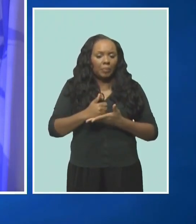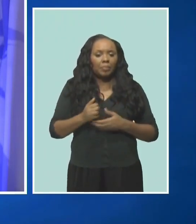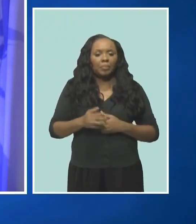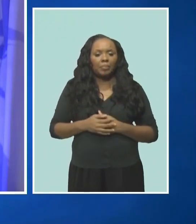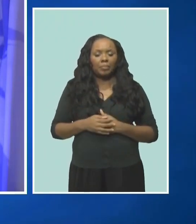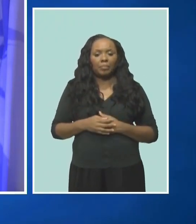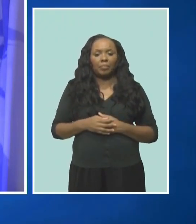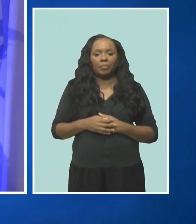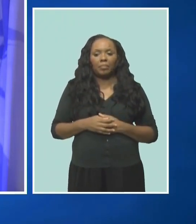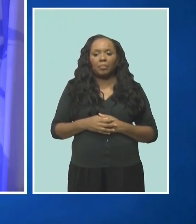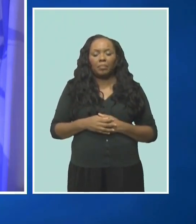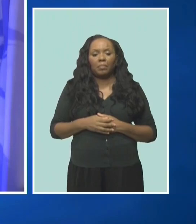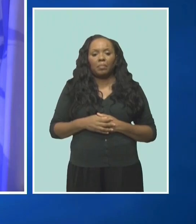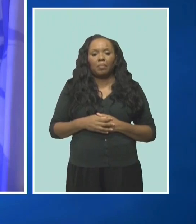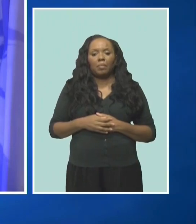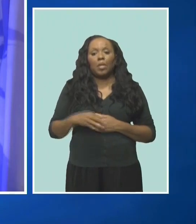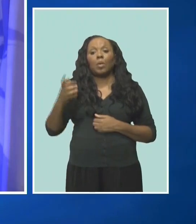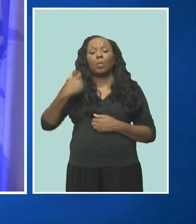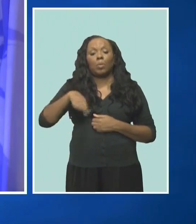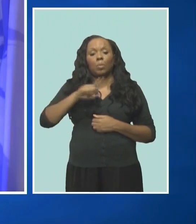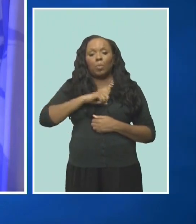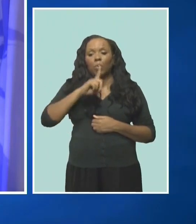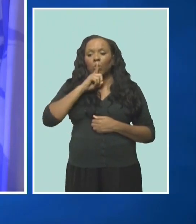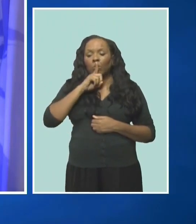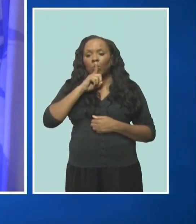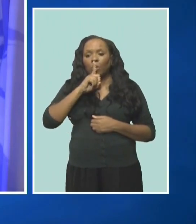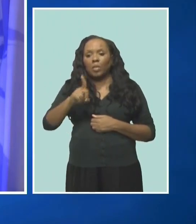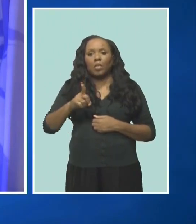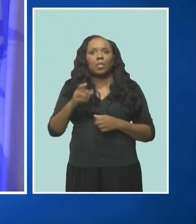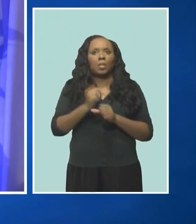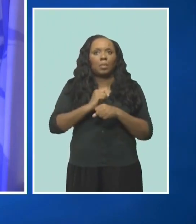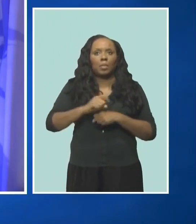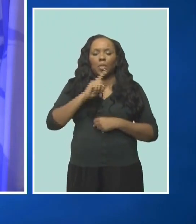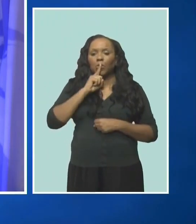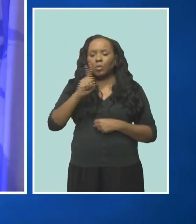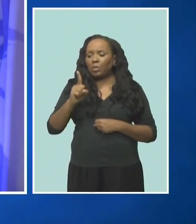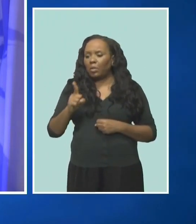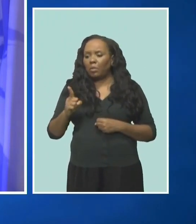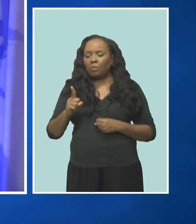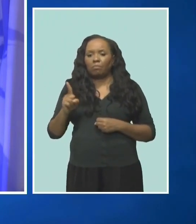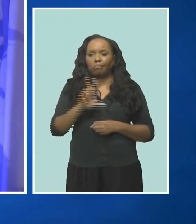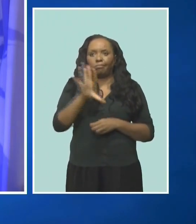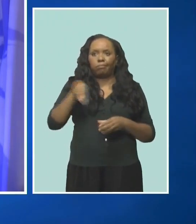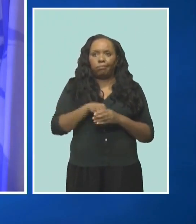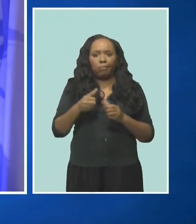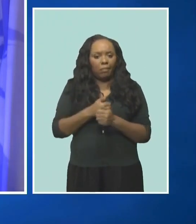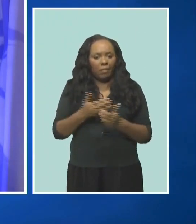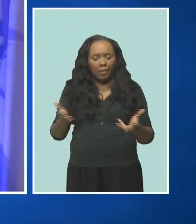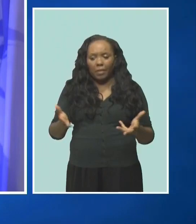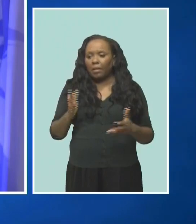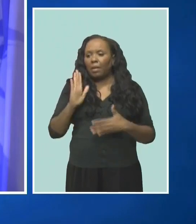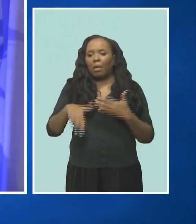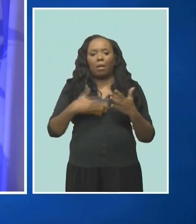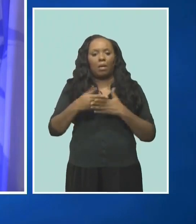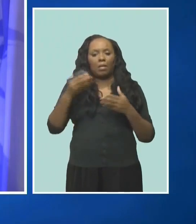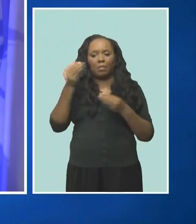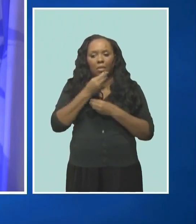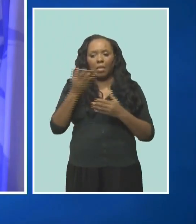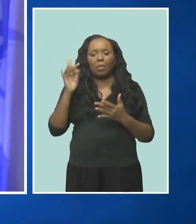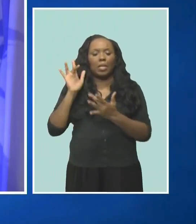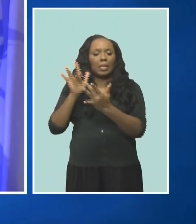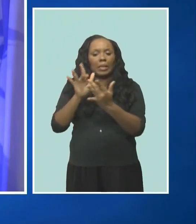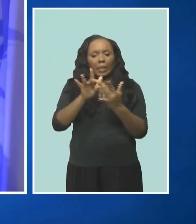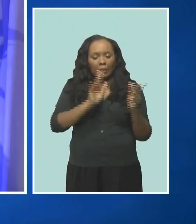is happening now with disaster management is that we are taking the all sectors approach, and we are taking the information on the road and reaching out to